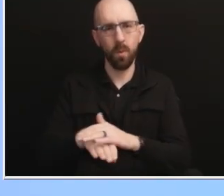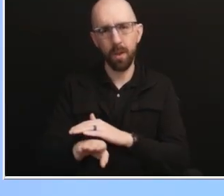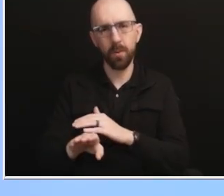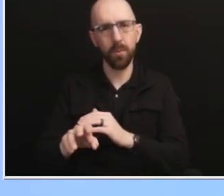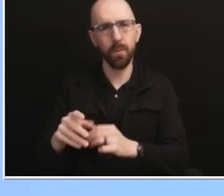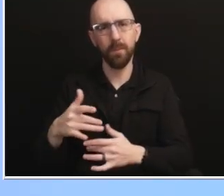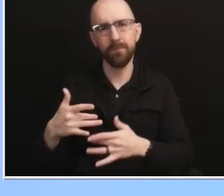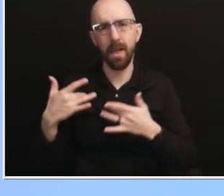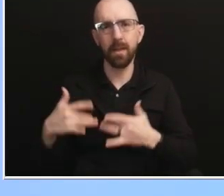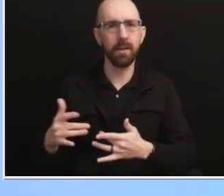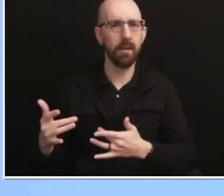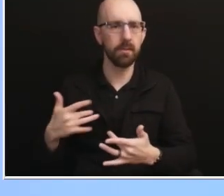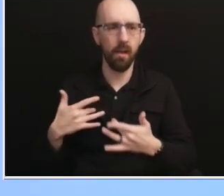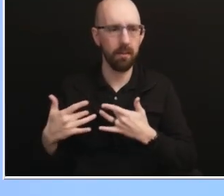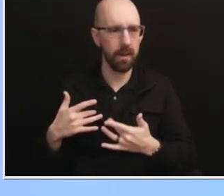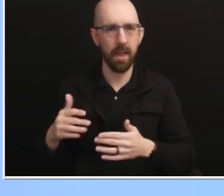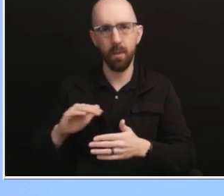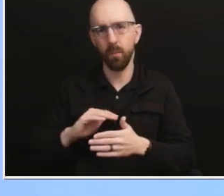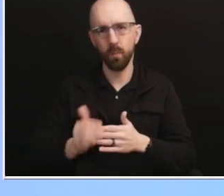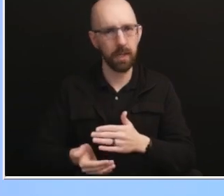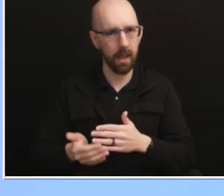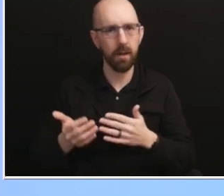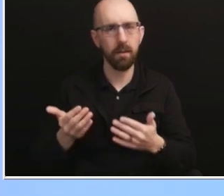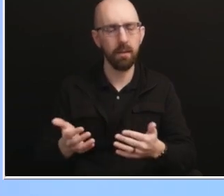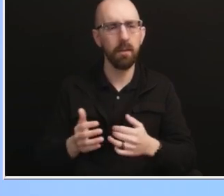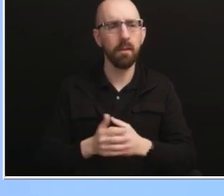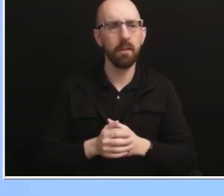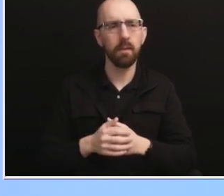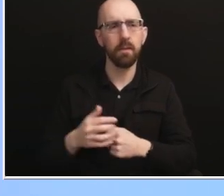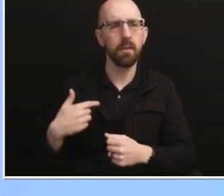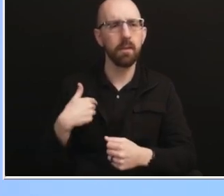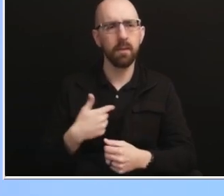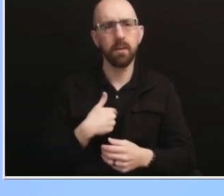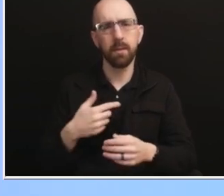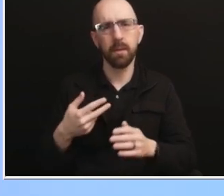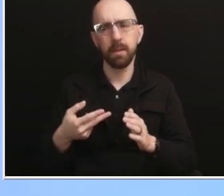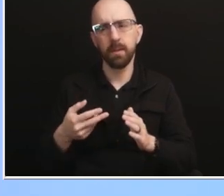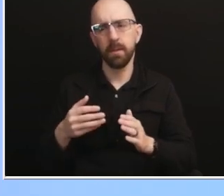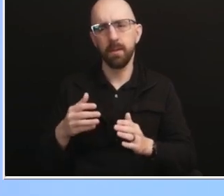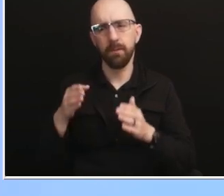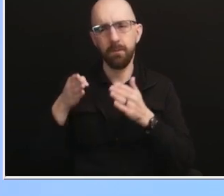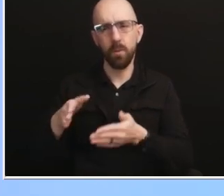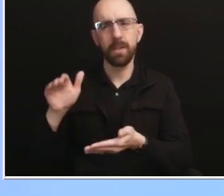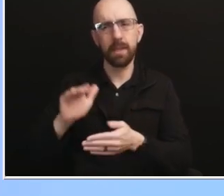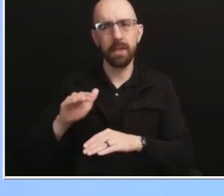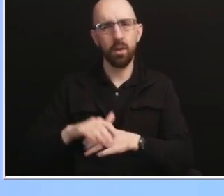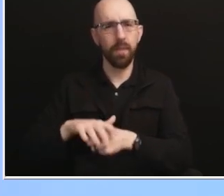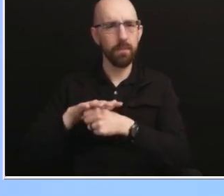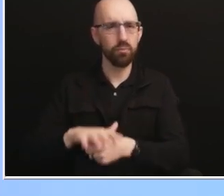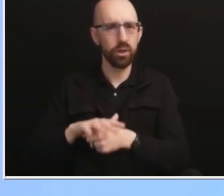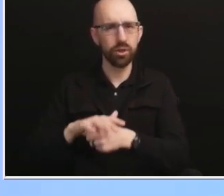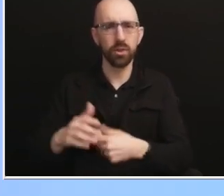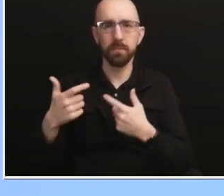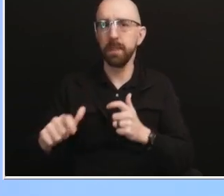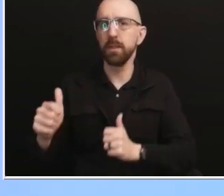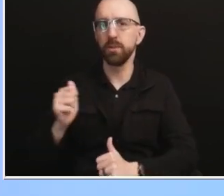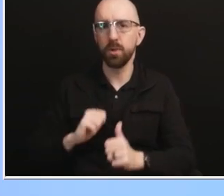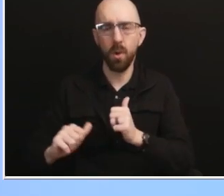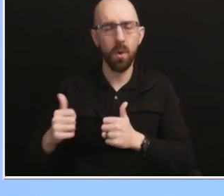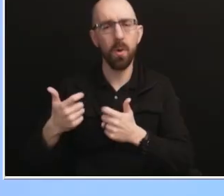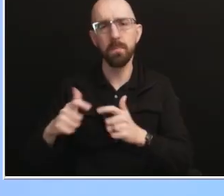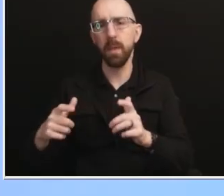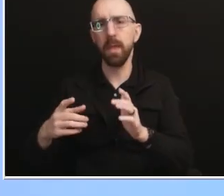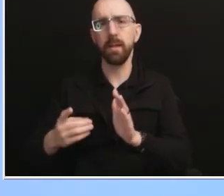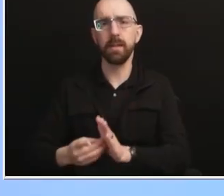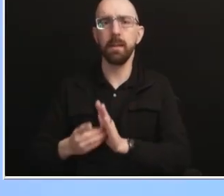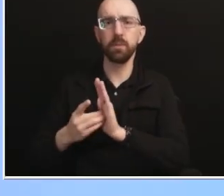holiday weekend. Let's make it less about the pressure to put on a big show or a big demonstration.